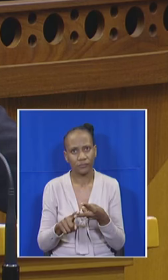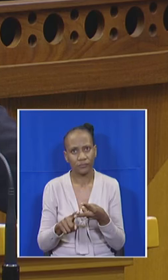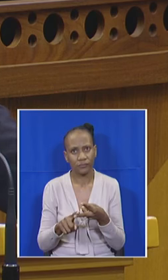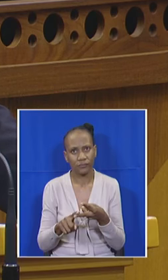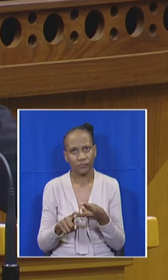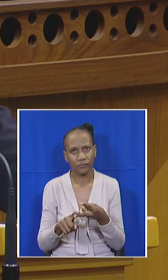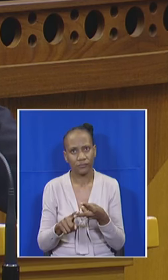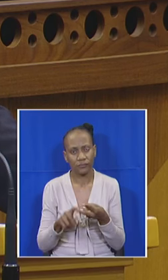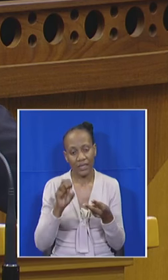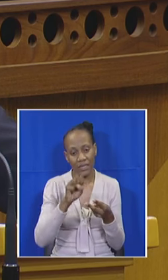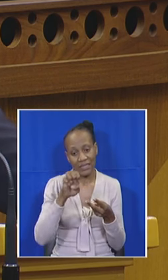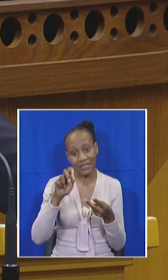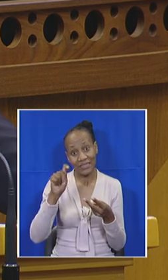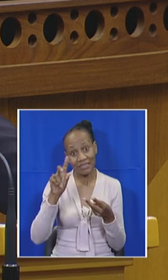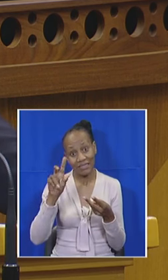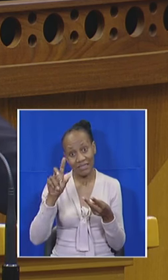set-top boxes,